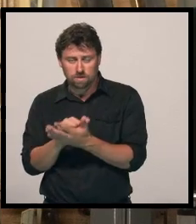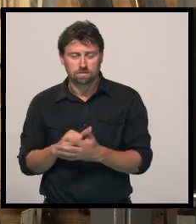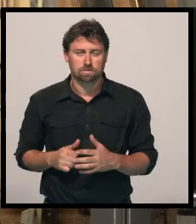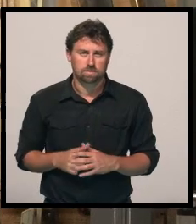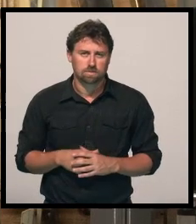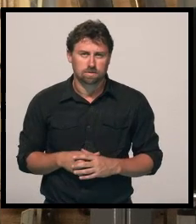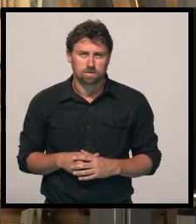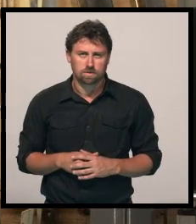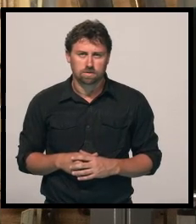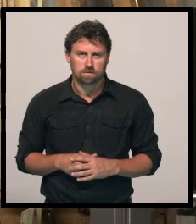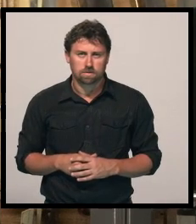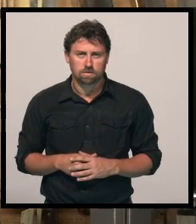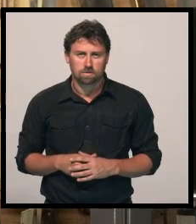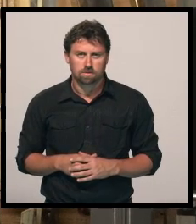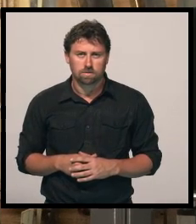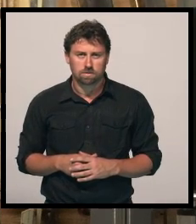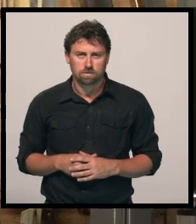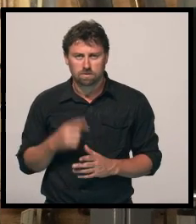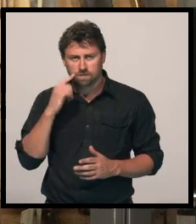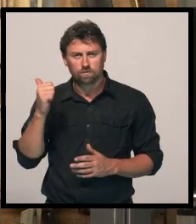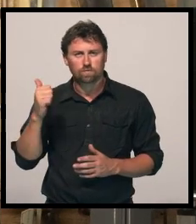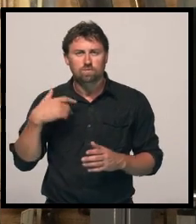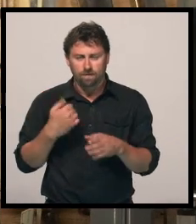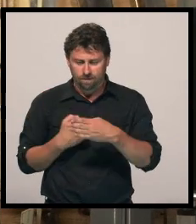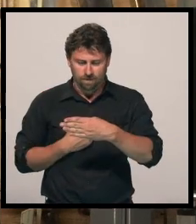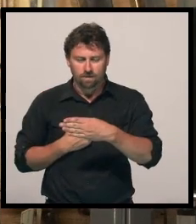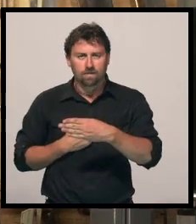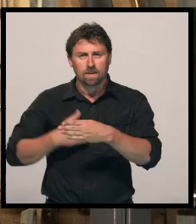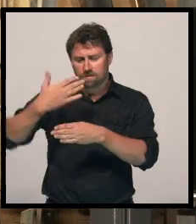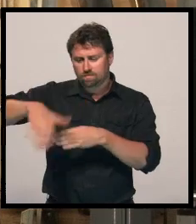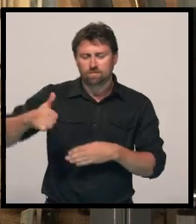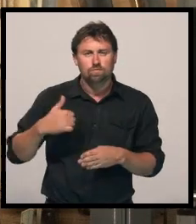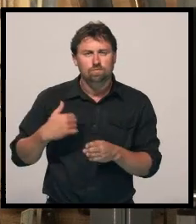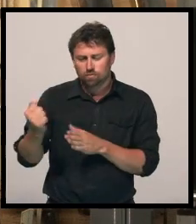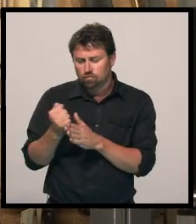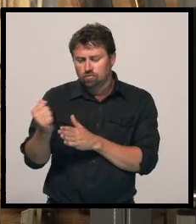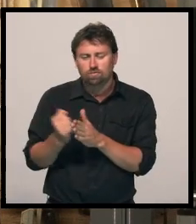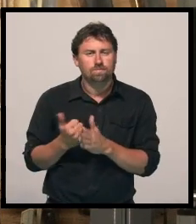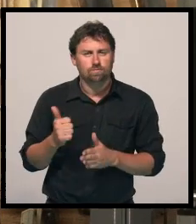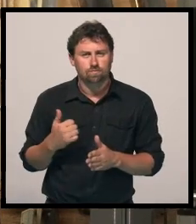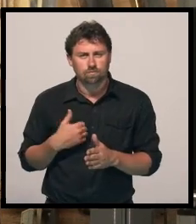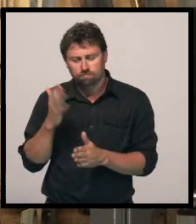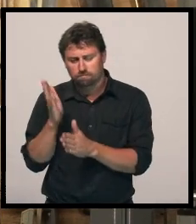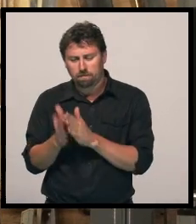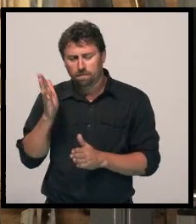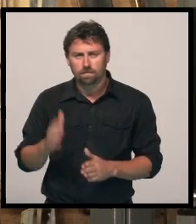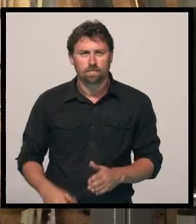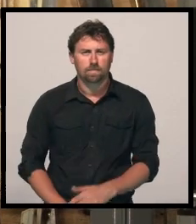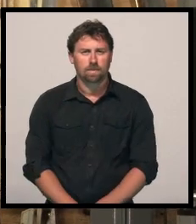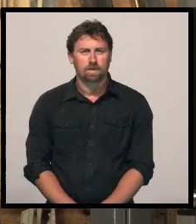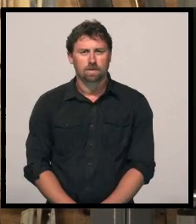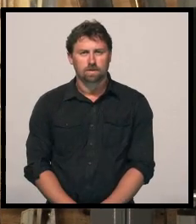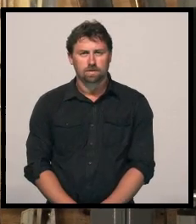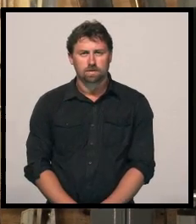this bit I've already cut an angle off to mark it so I get the right angle. Where's my knife